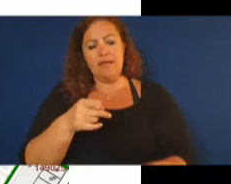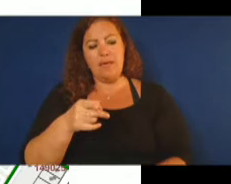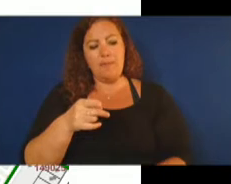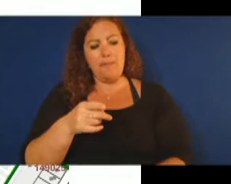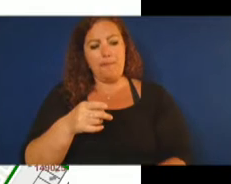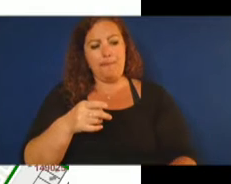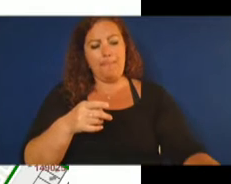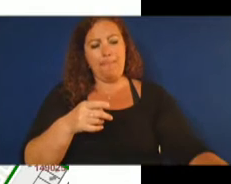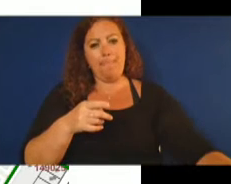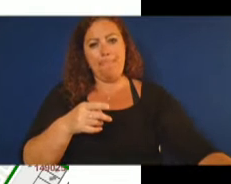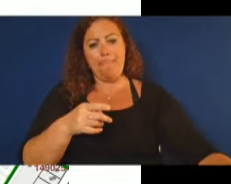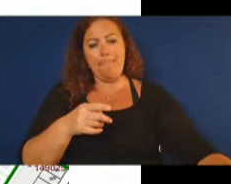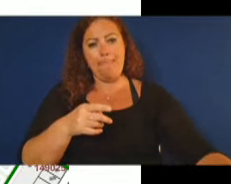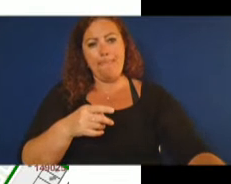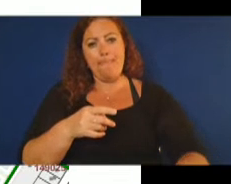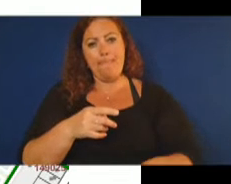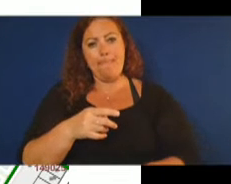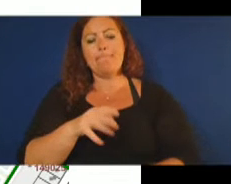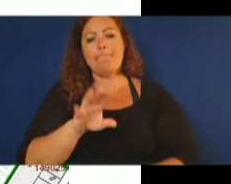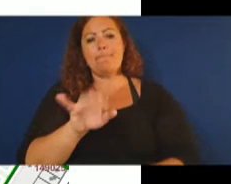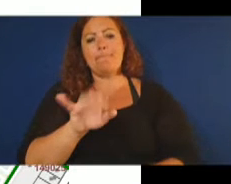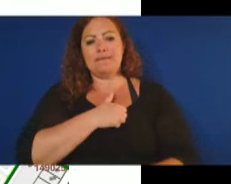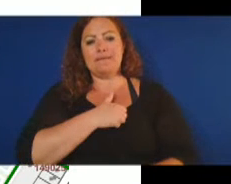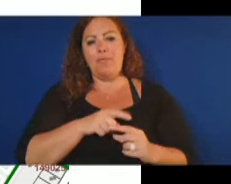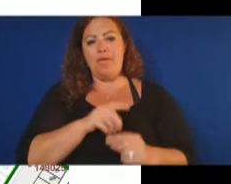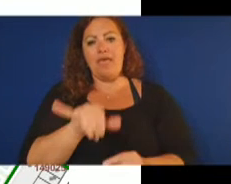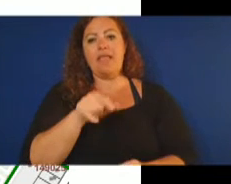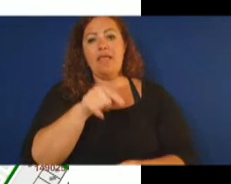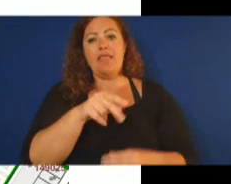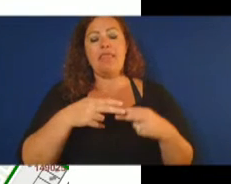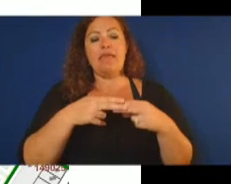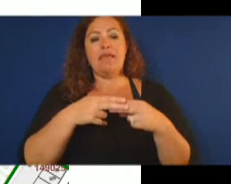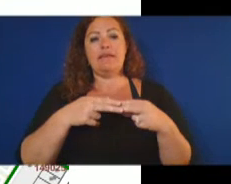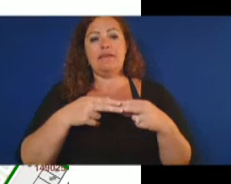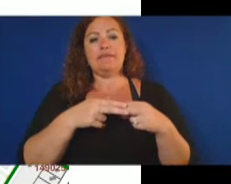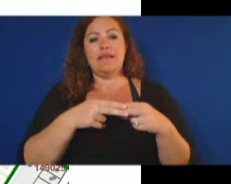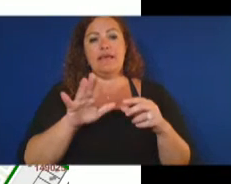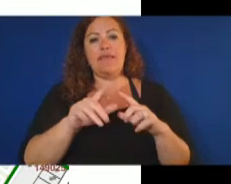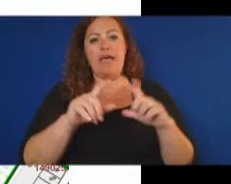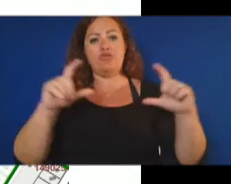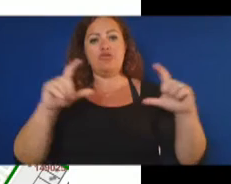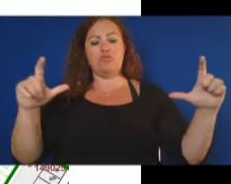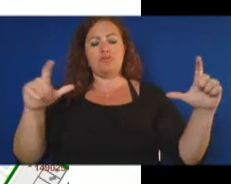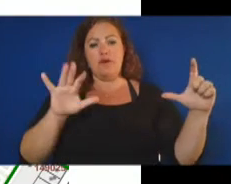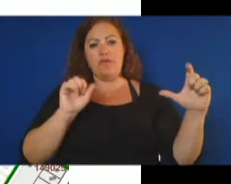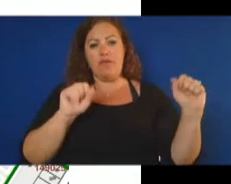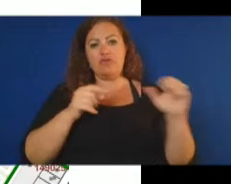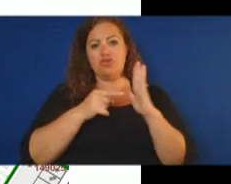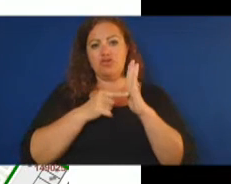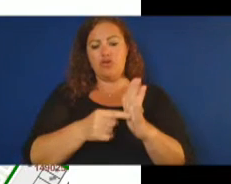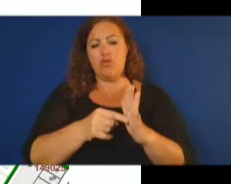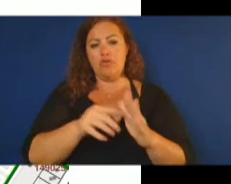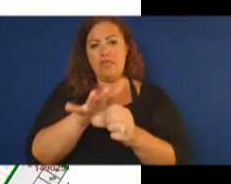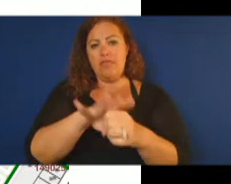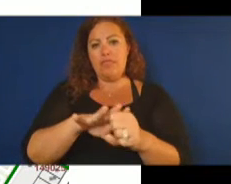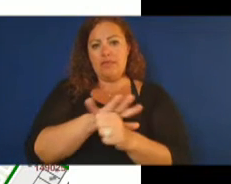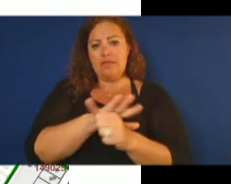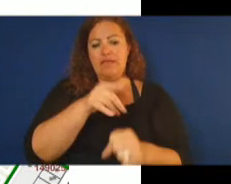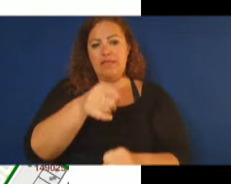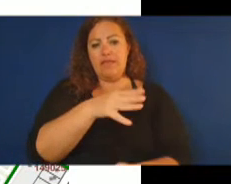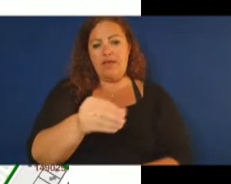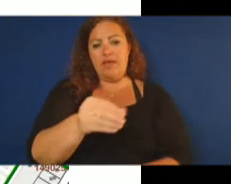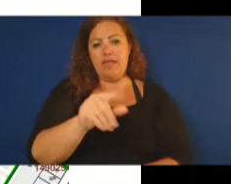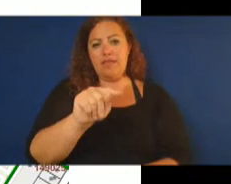well there you go sorry about that this is a slide that zooms out a little bit and shows you the the site here and then the some Todd